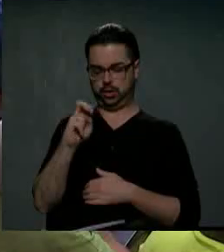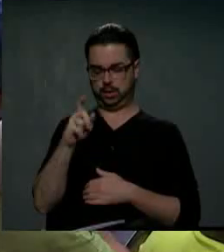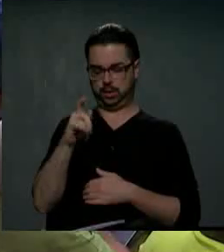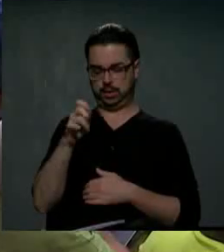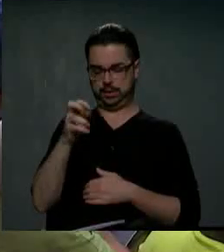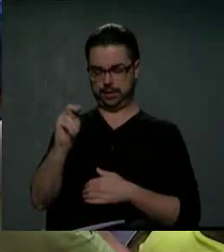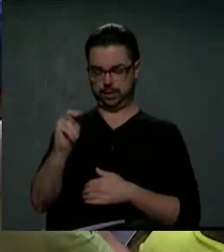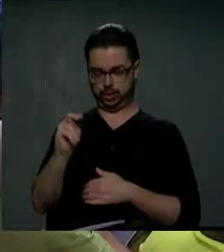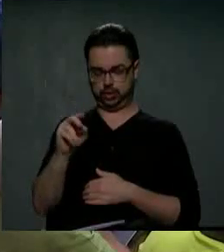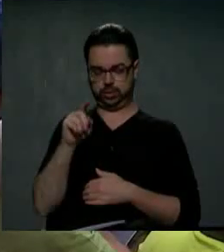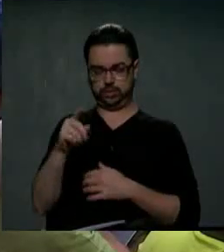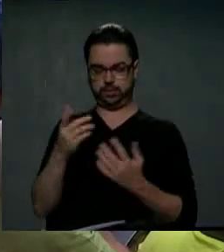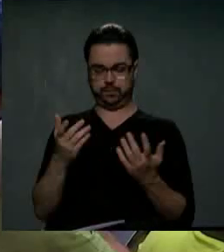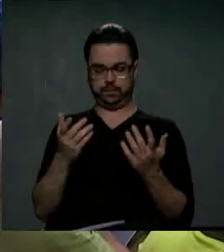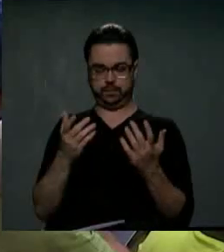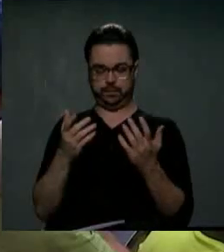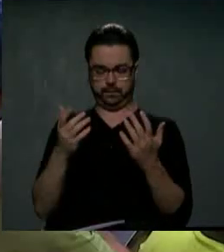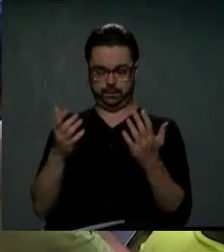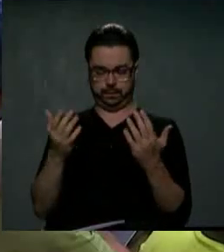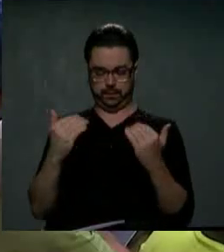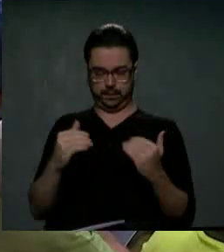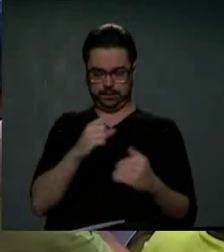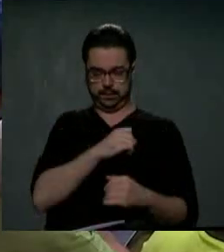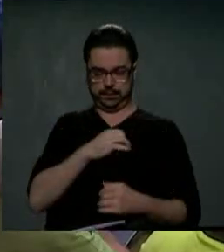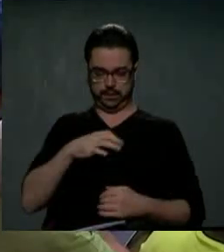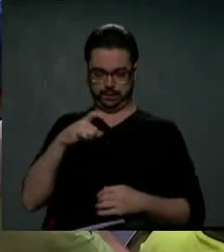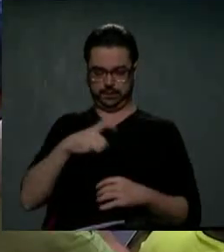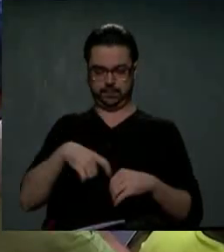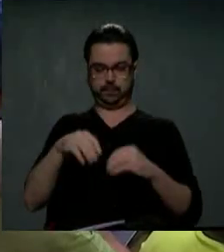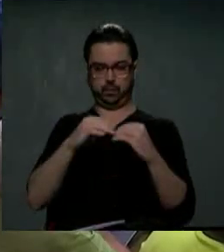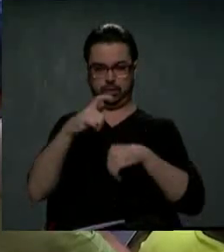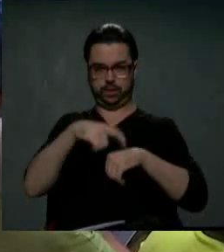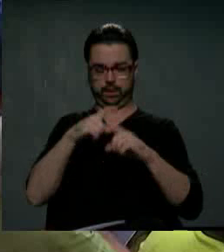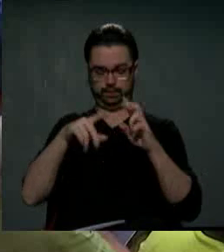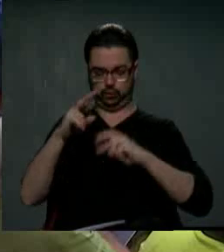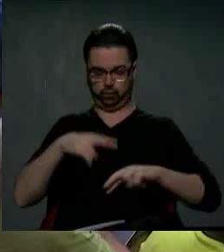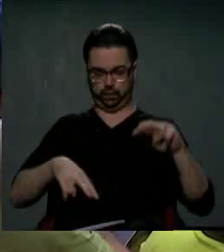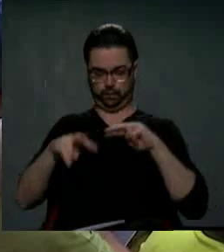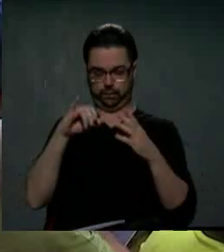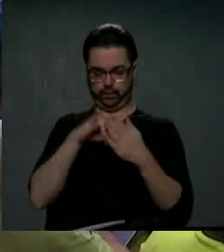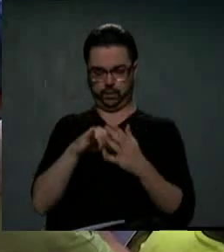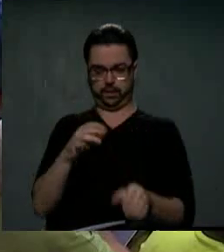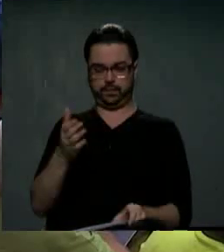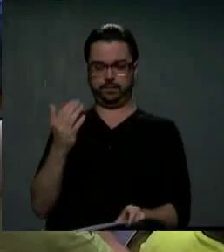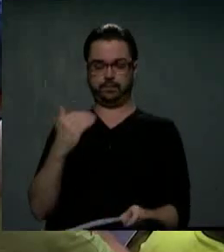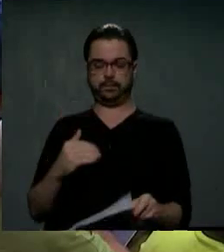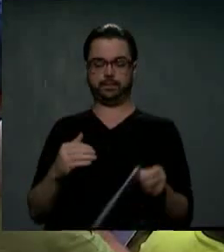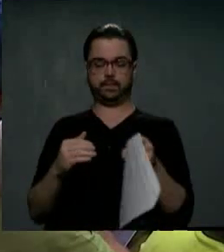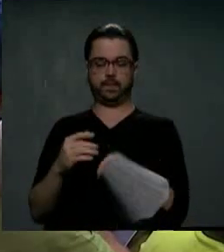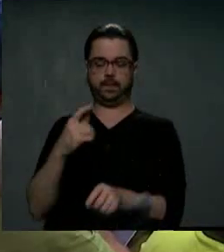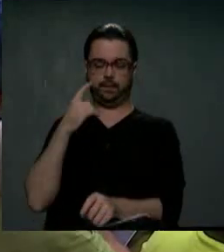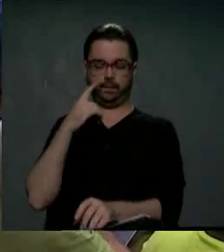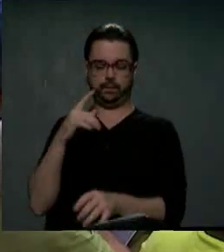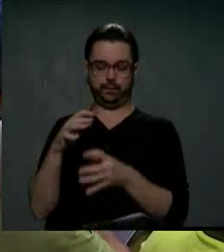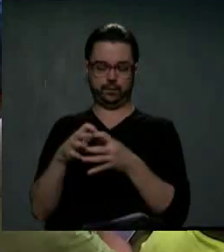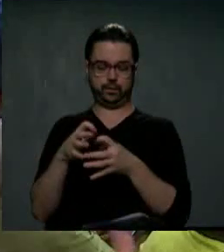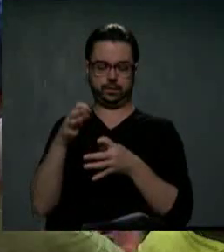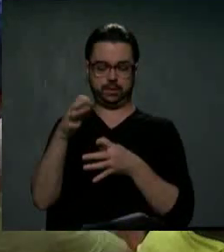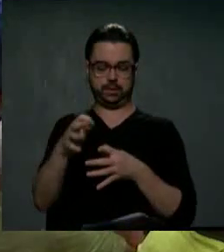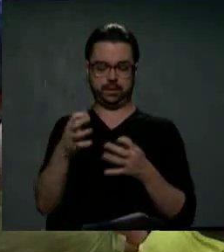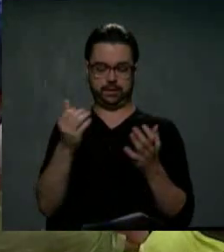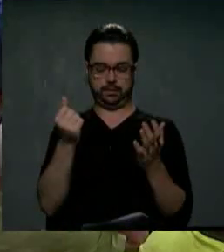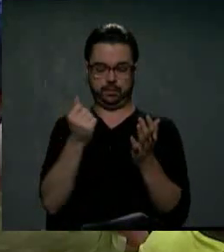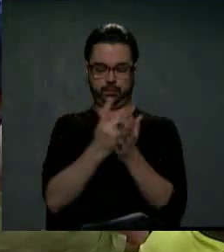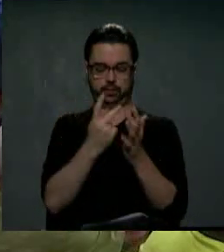approval. Item 2, file number S-1816, Valerie Place Subdivision Preliminary Plat, located